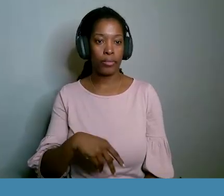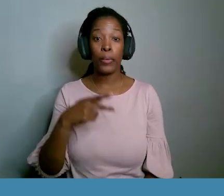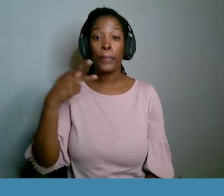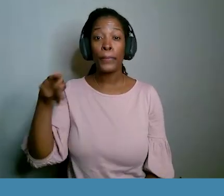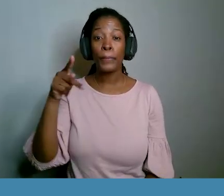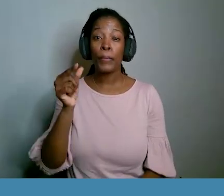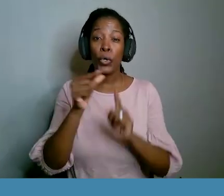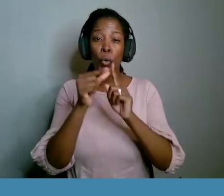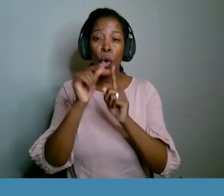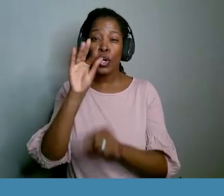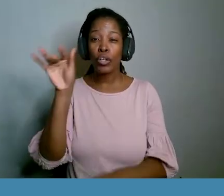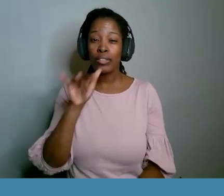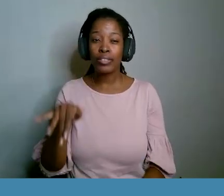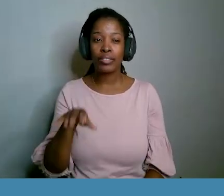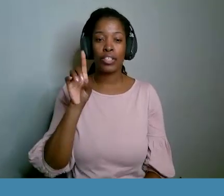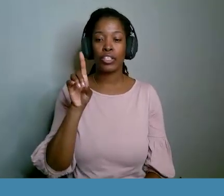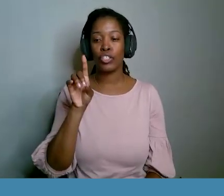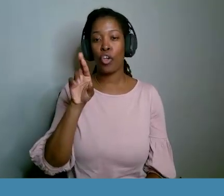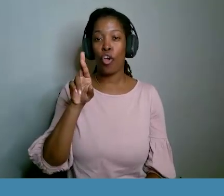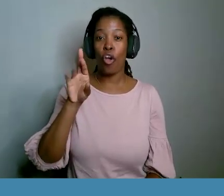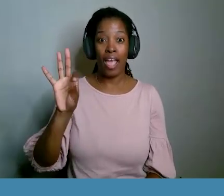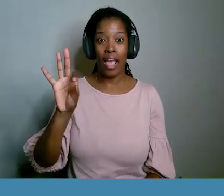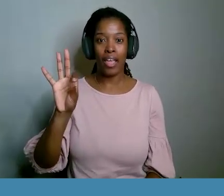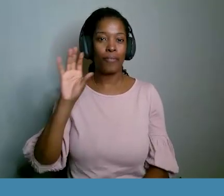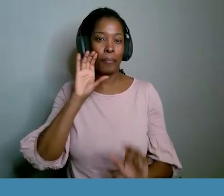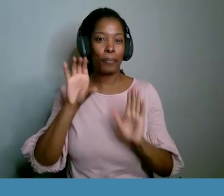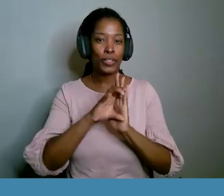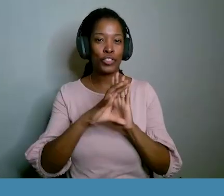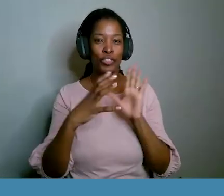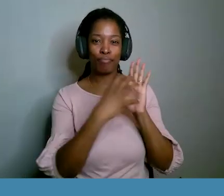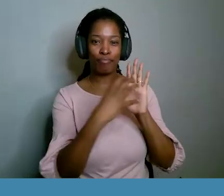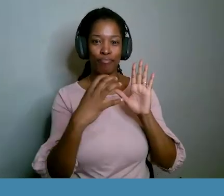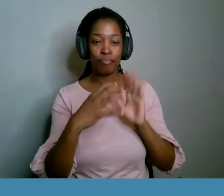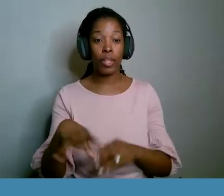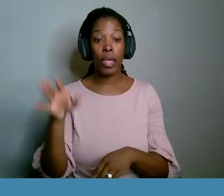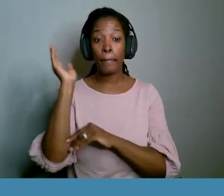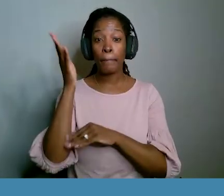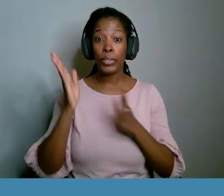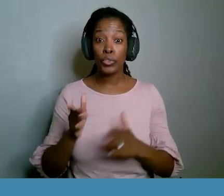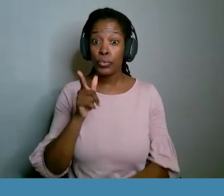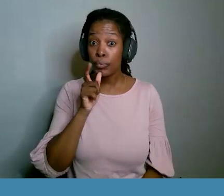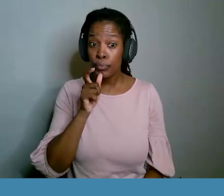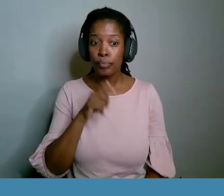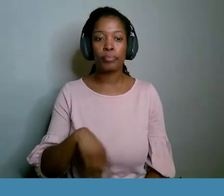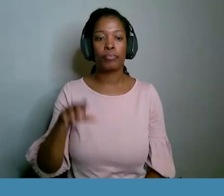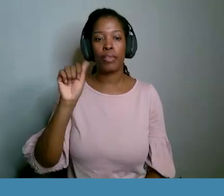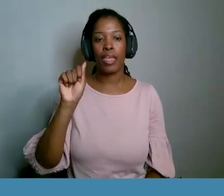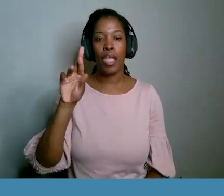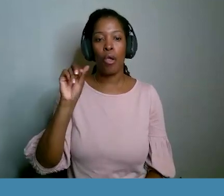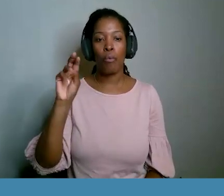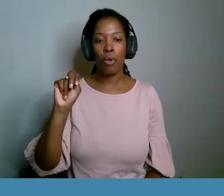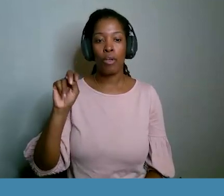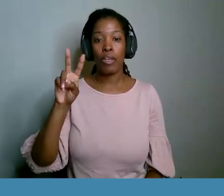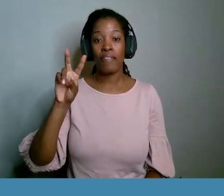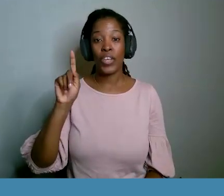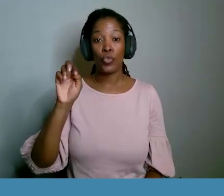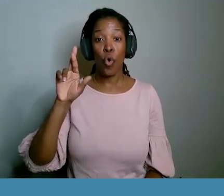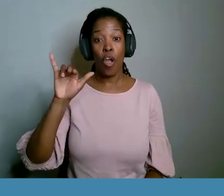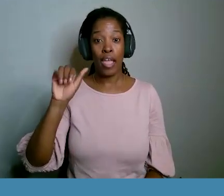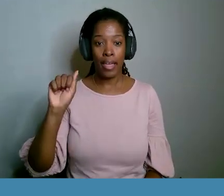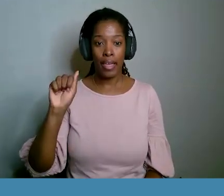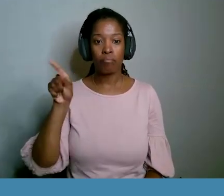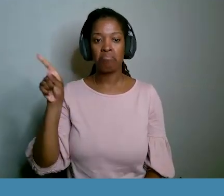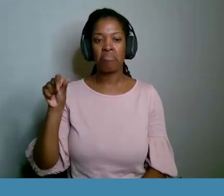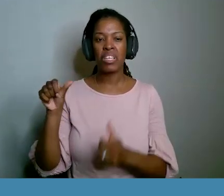and the DRF logo. The speakers for today's webinar are Erin Victoria, a Senior